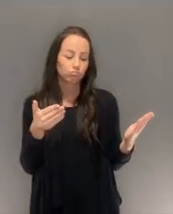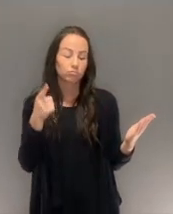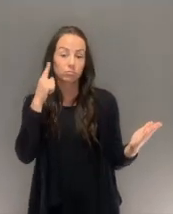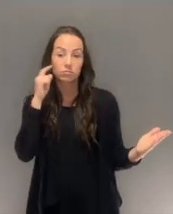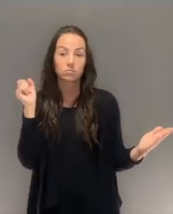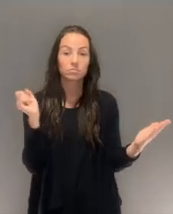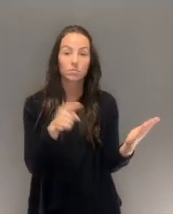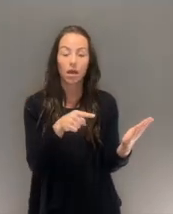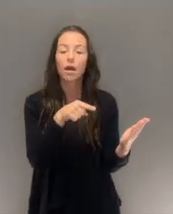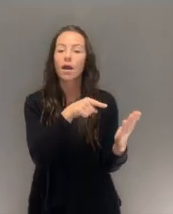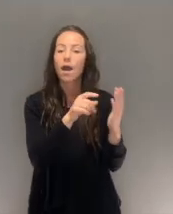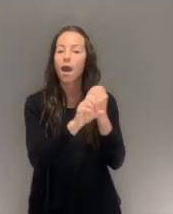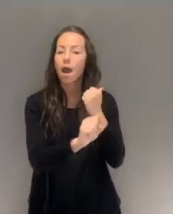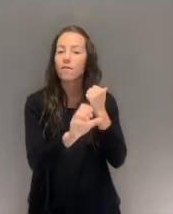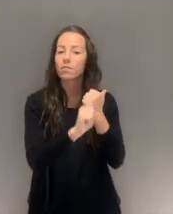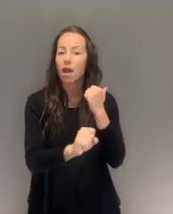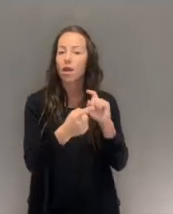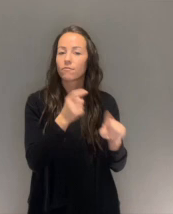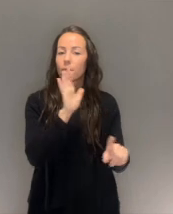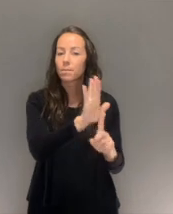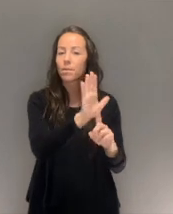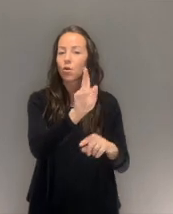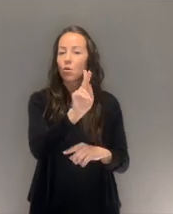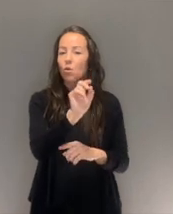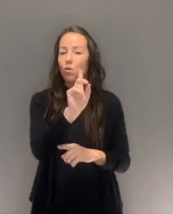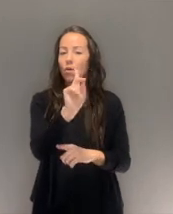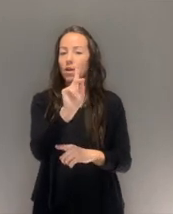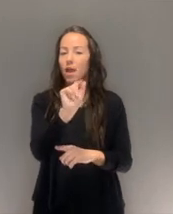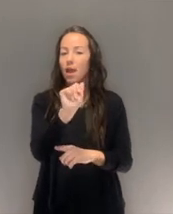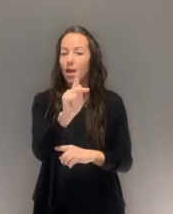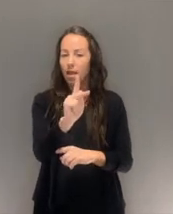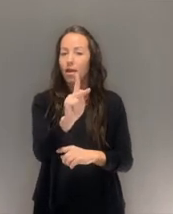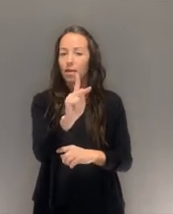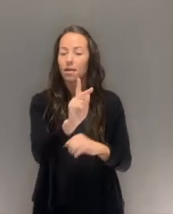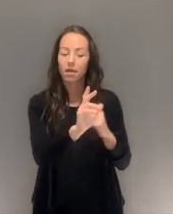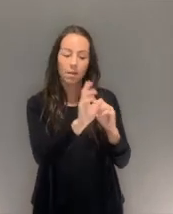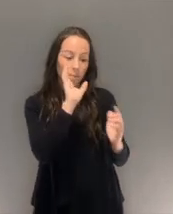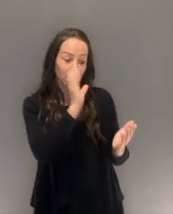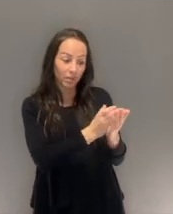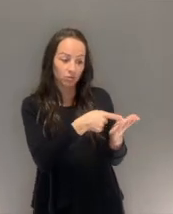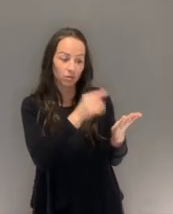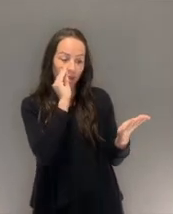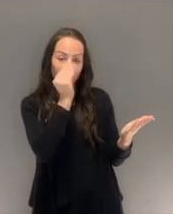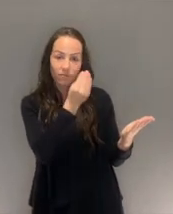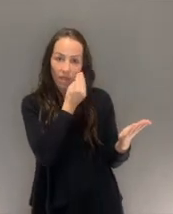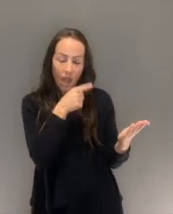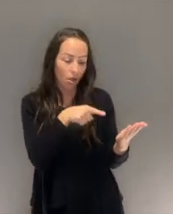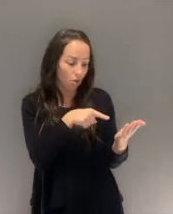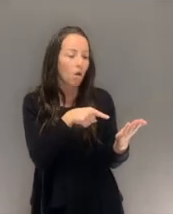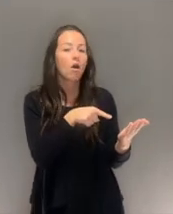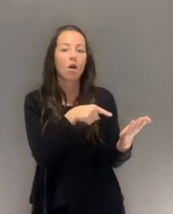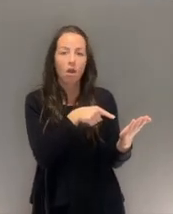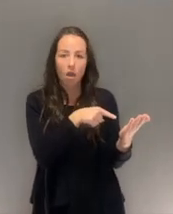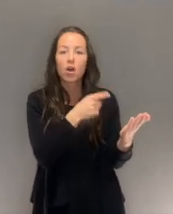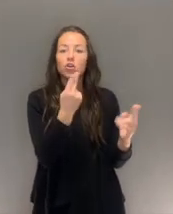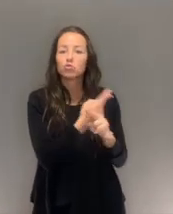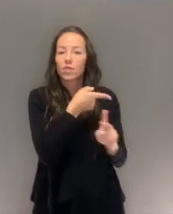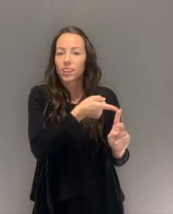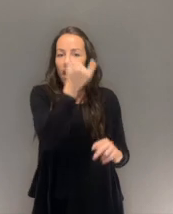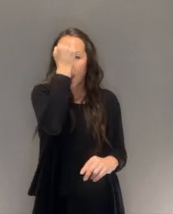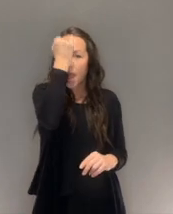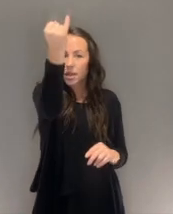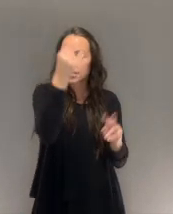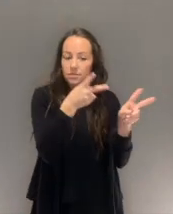and film in this magazine, and it showed flowers. Warhol took this idea, modified